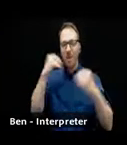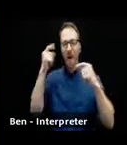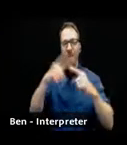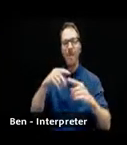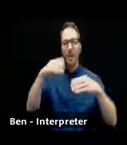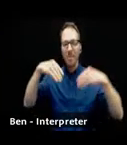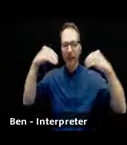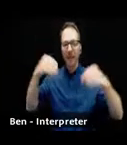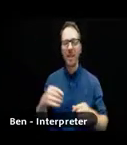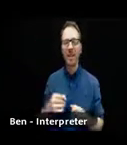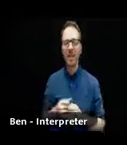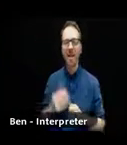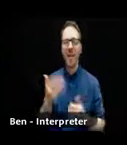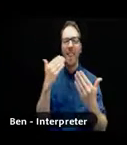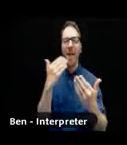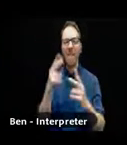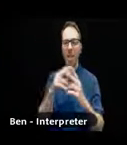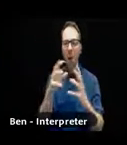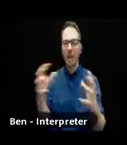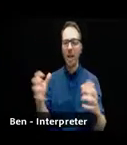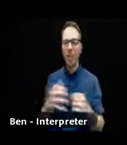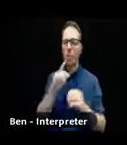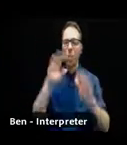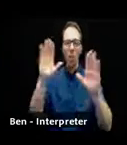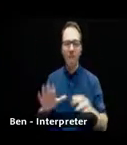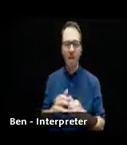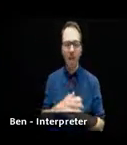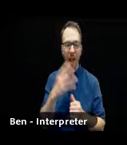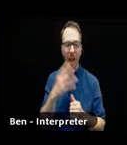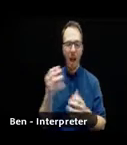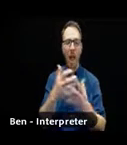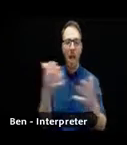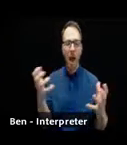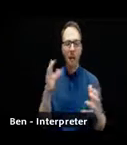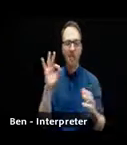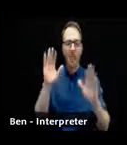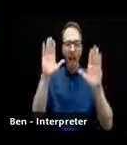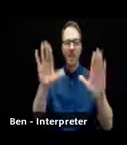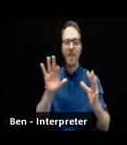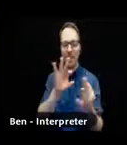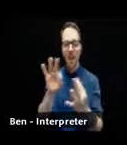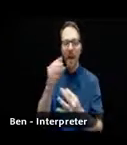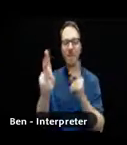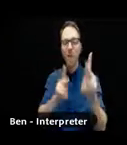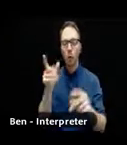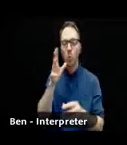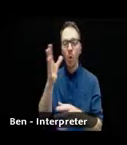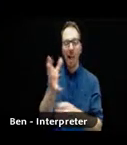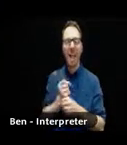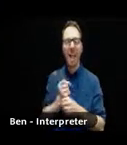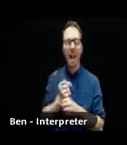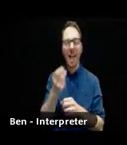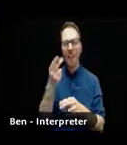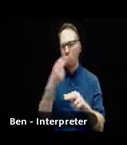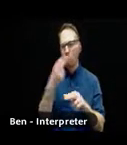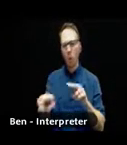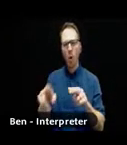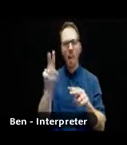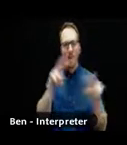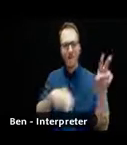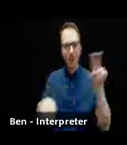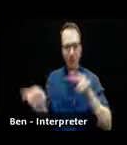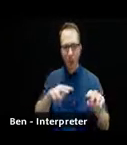So thank you. It's just wonderful. And there's lots thank of excellent all. Feedback. And folks, you'll be getting a little evaluation. And